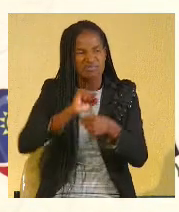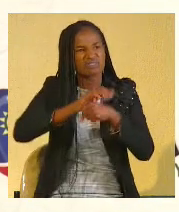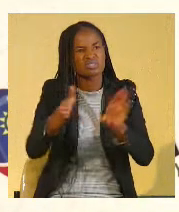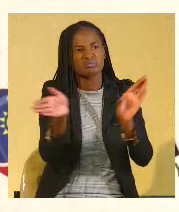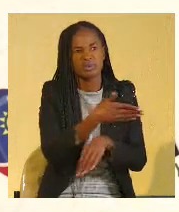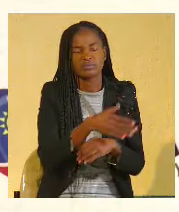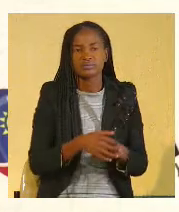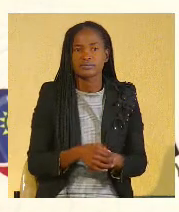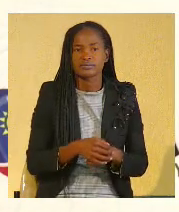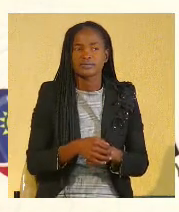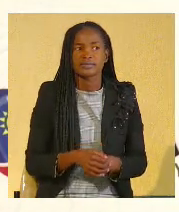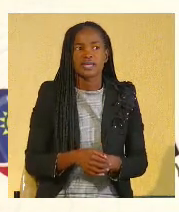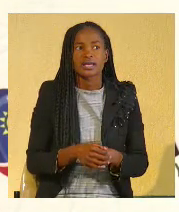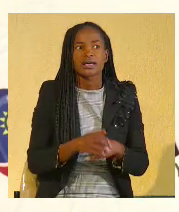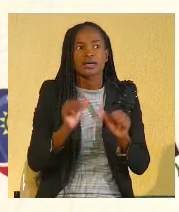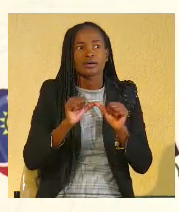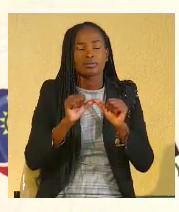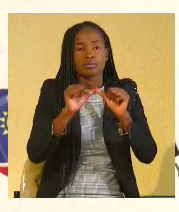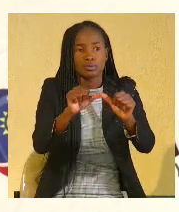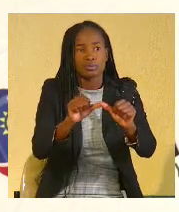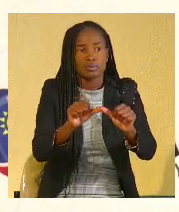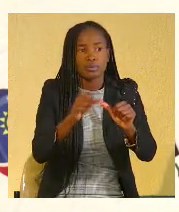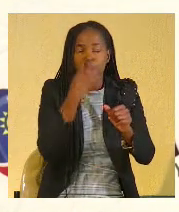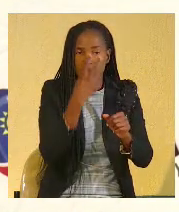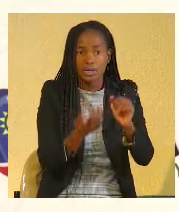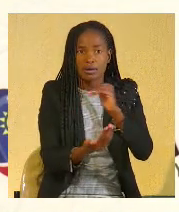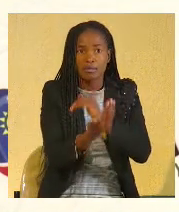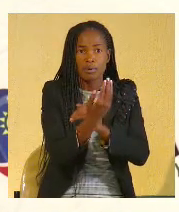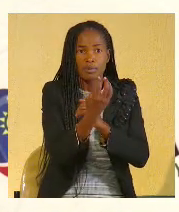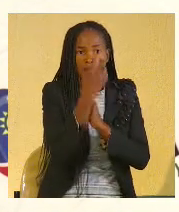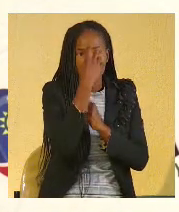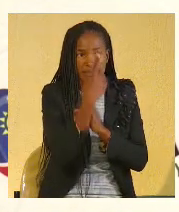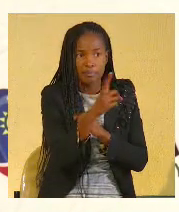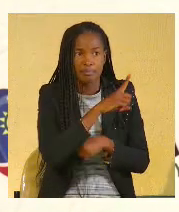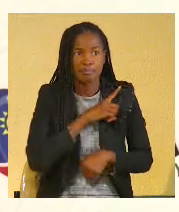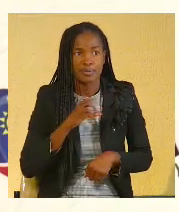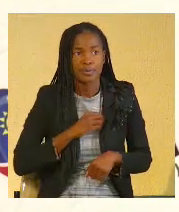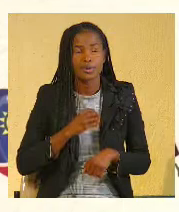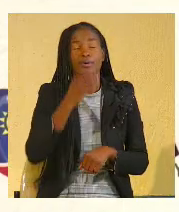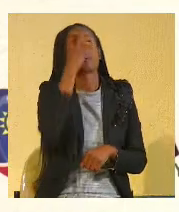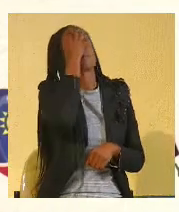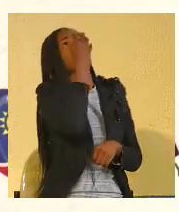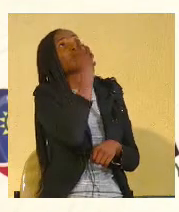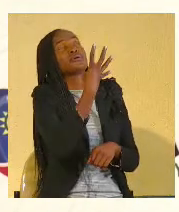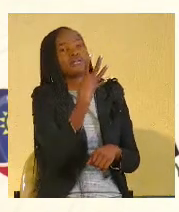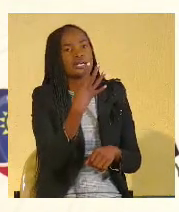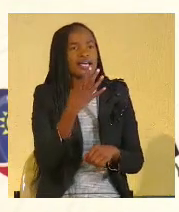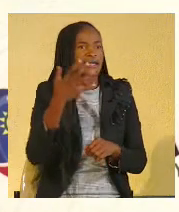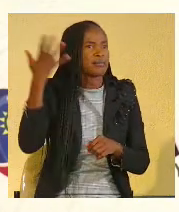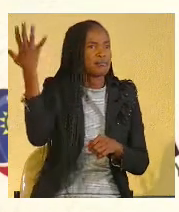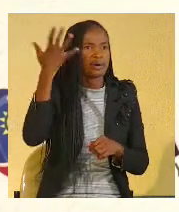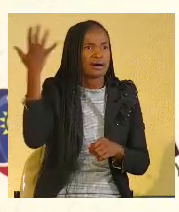please continue to join us for our daily sessions at 10 in the morning, at 4 o'clock in the afternoon, to hear updates about